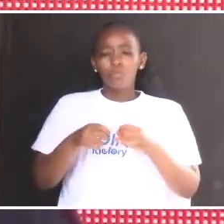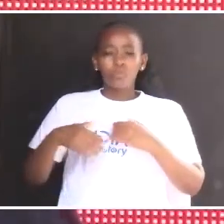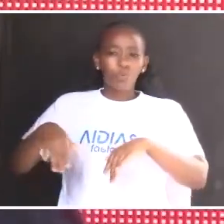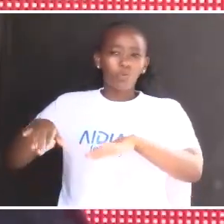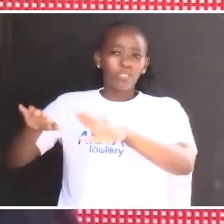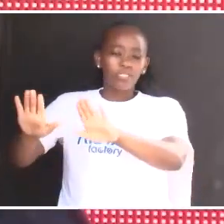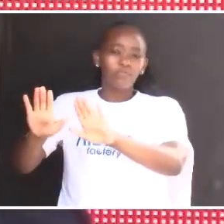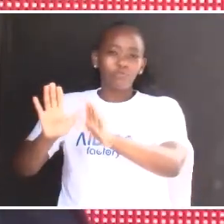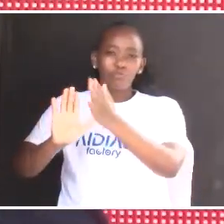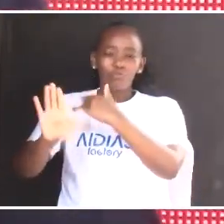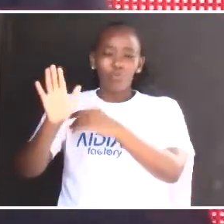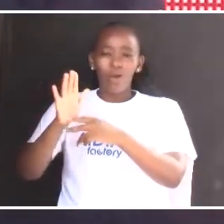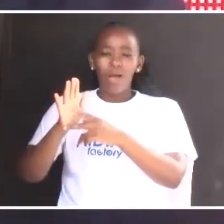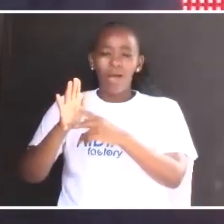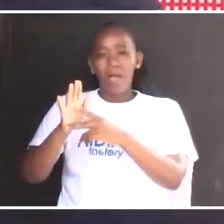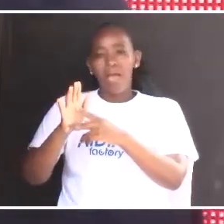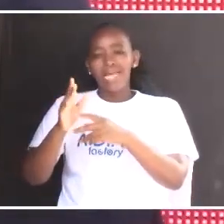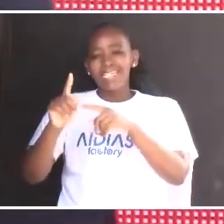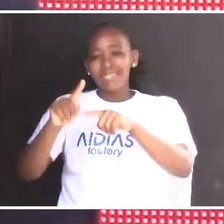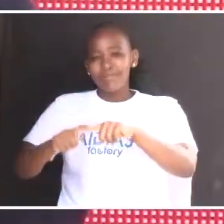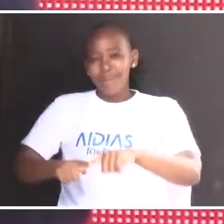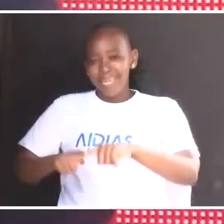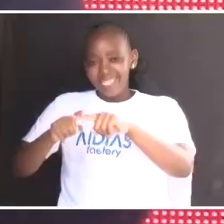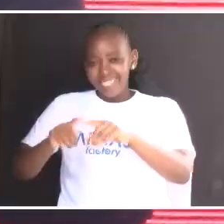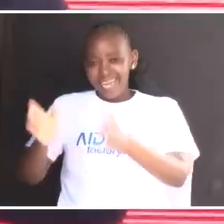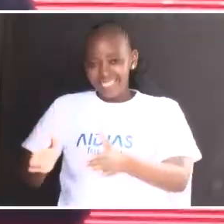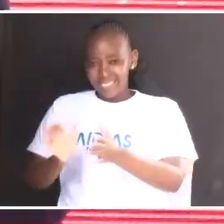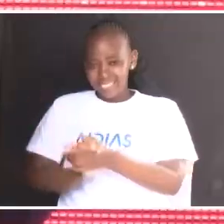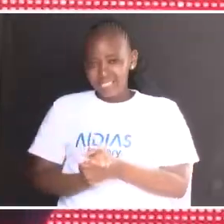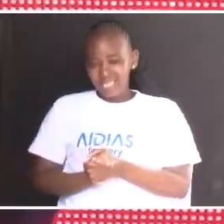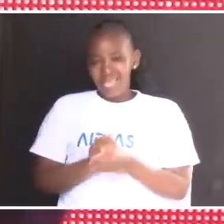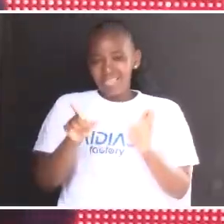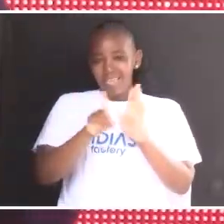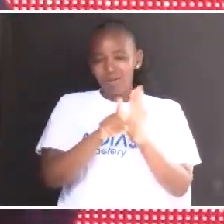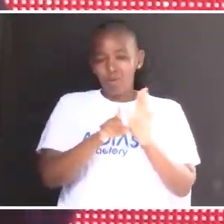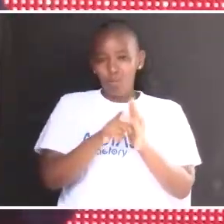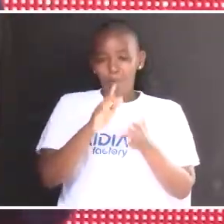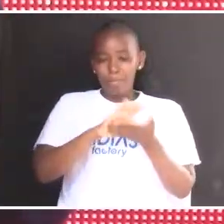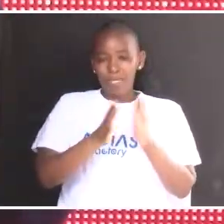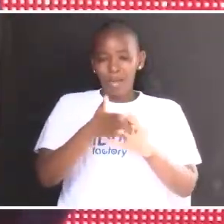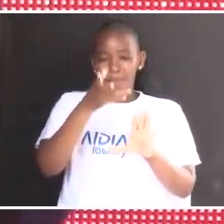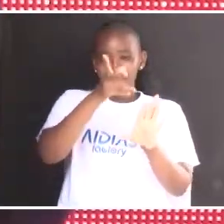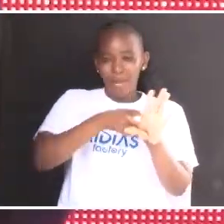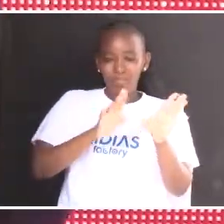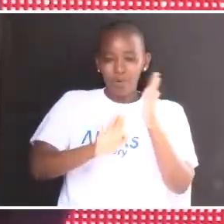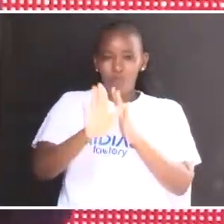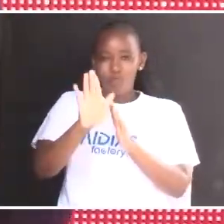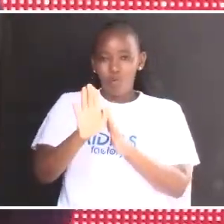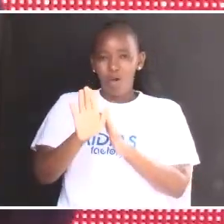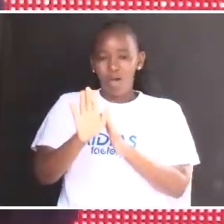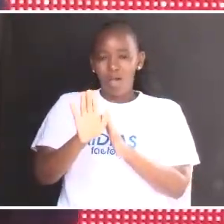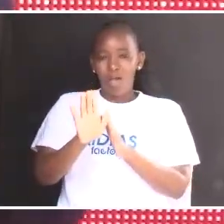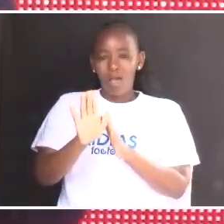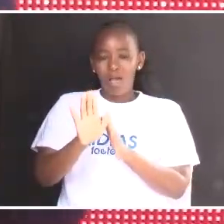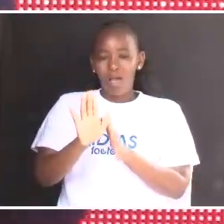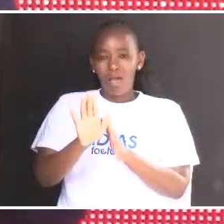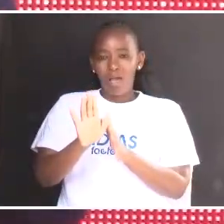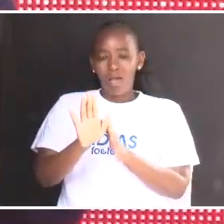your dependents. It becomes, kisheria tunasemanga, becomes part of your not matrimonial, it becomes part of